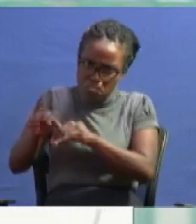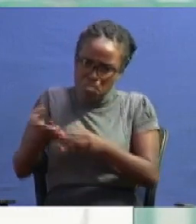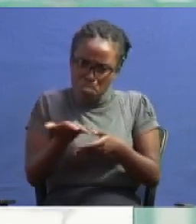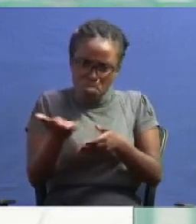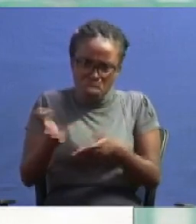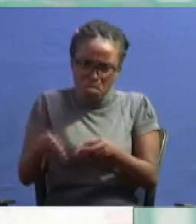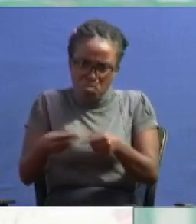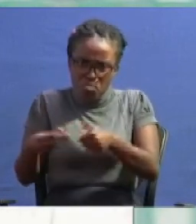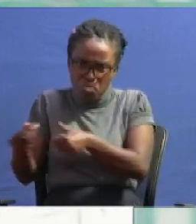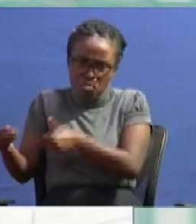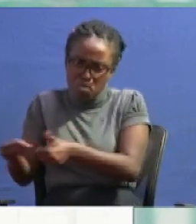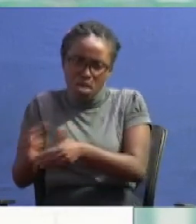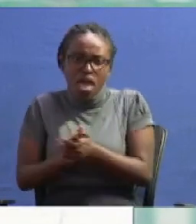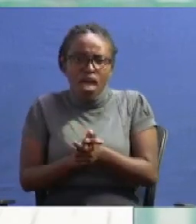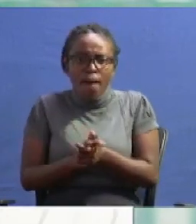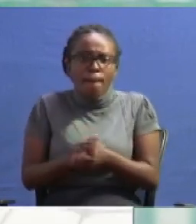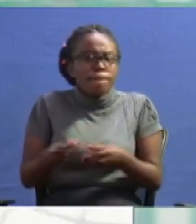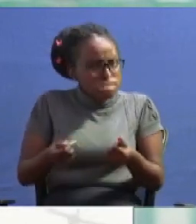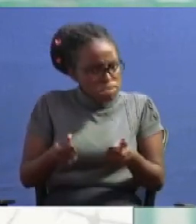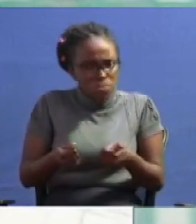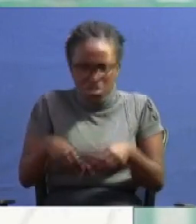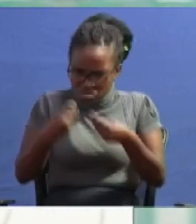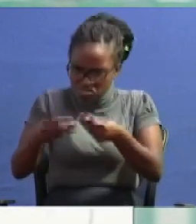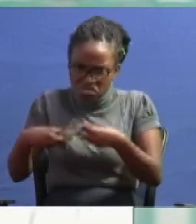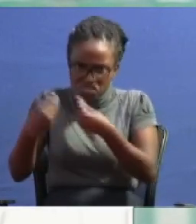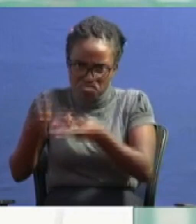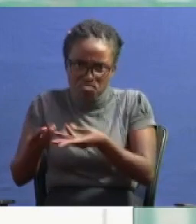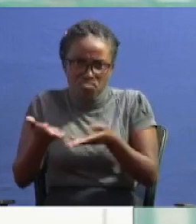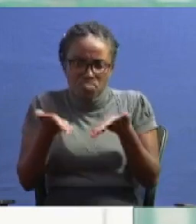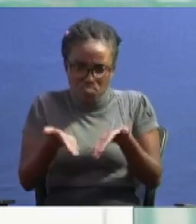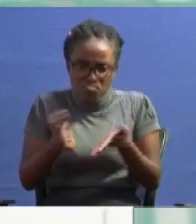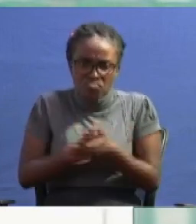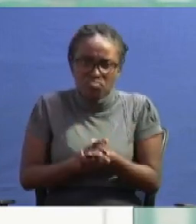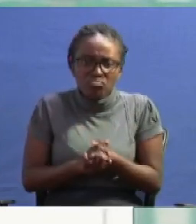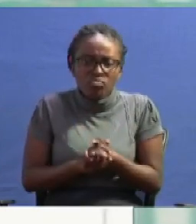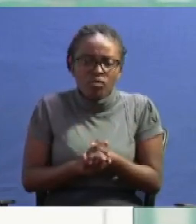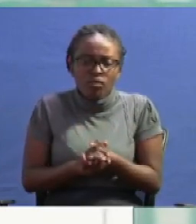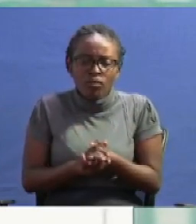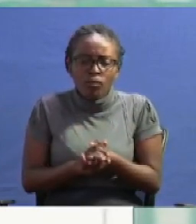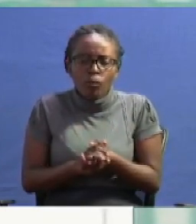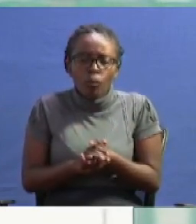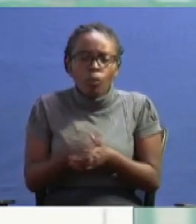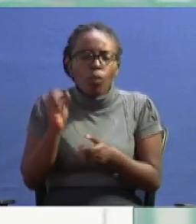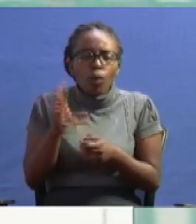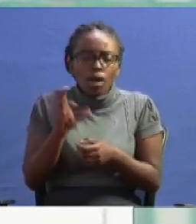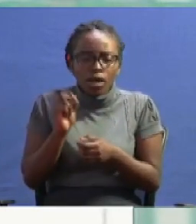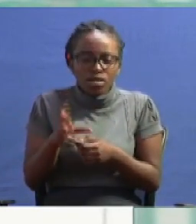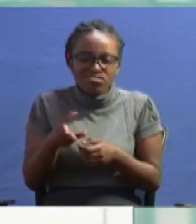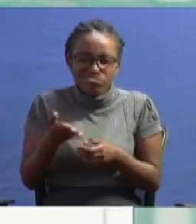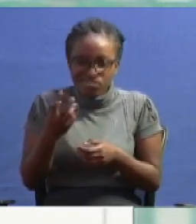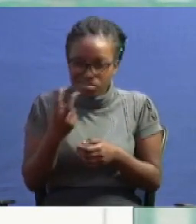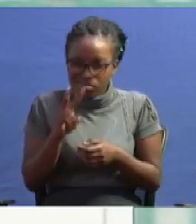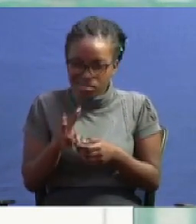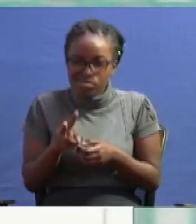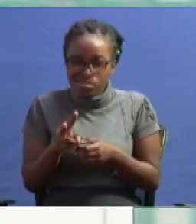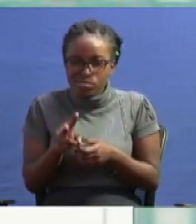time give you the equalization fund. Now that is way too far gone. It is okay, we acknowledge that the equalization